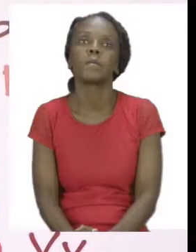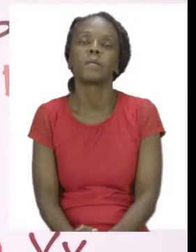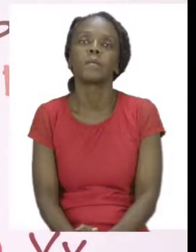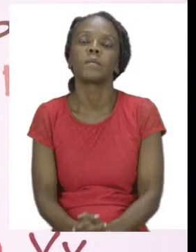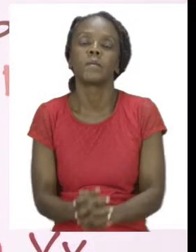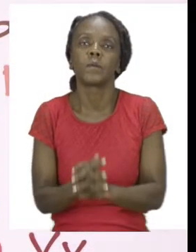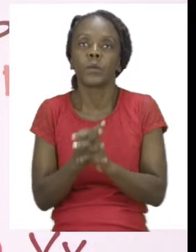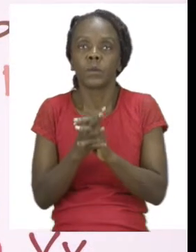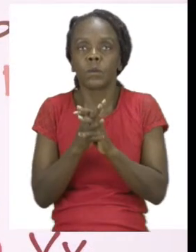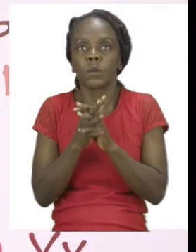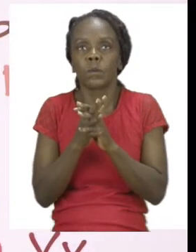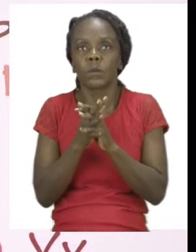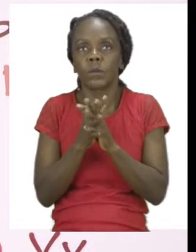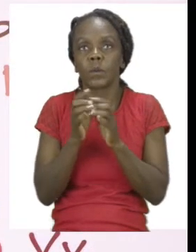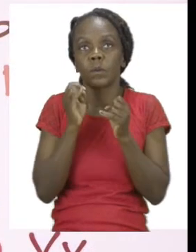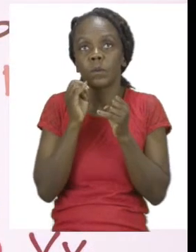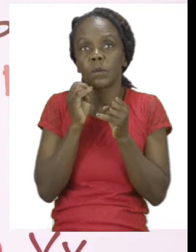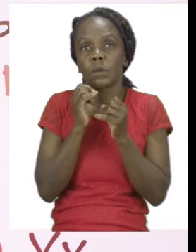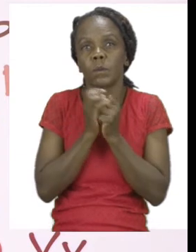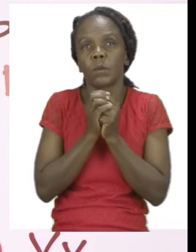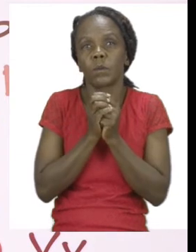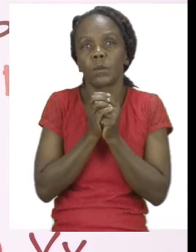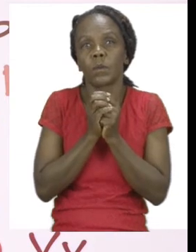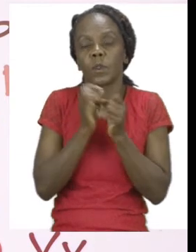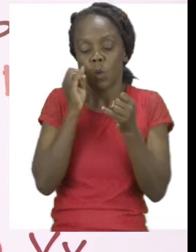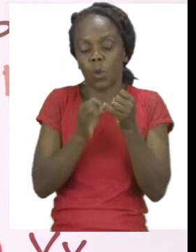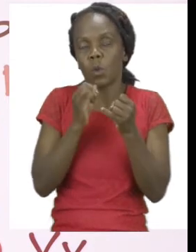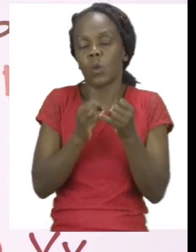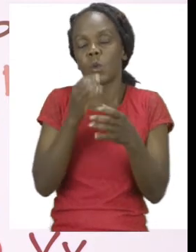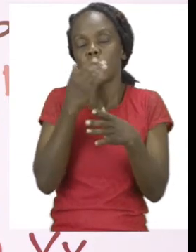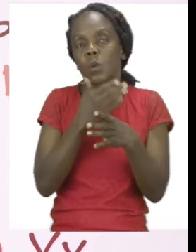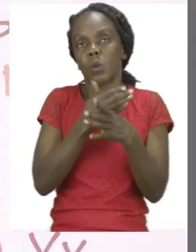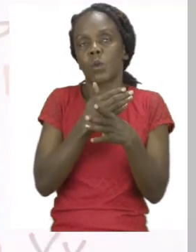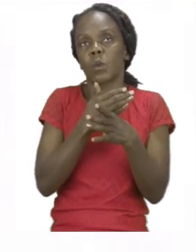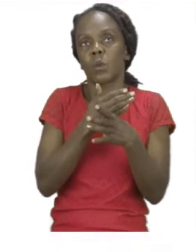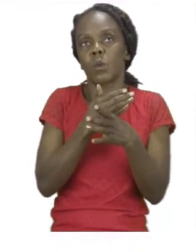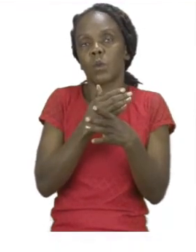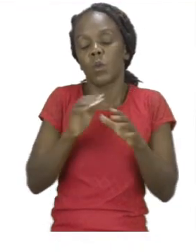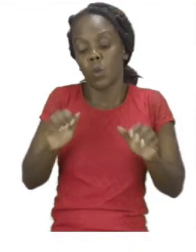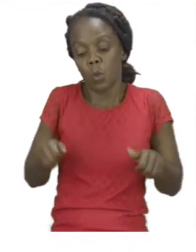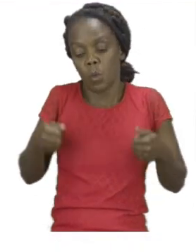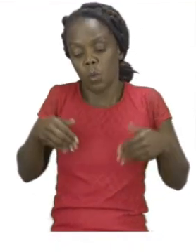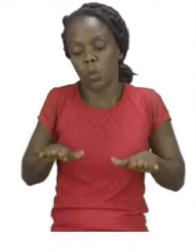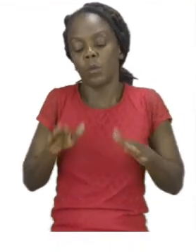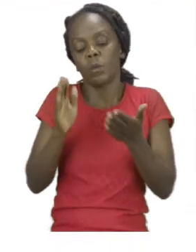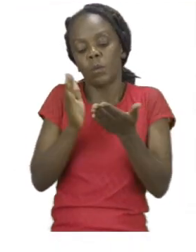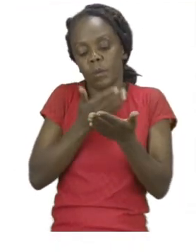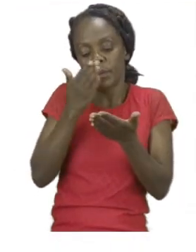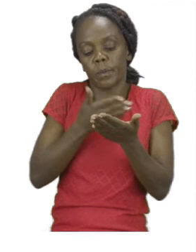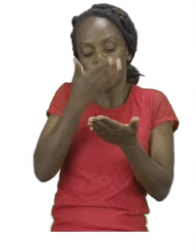For our last exercise today, boys and girls, let's now turn to page 20. On